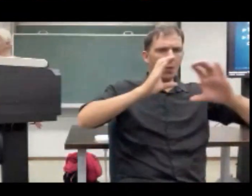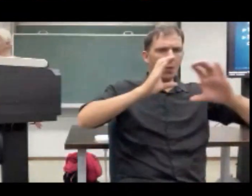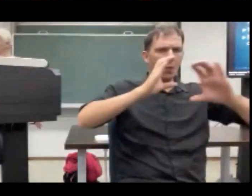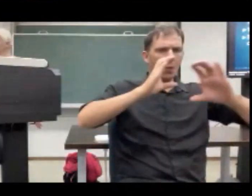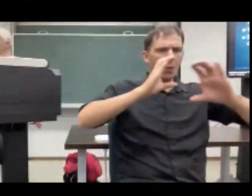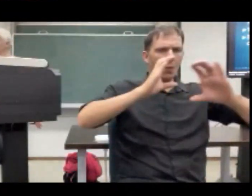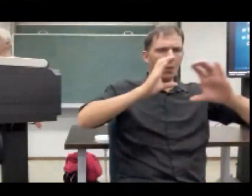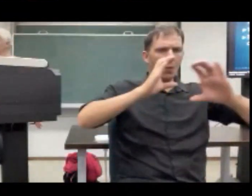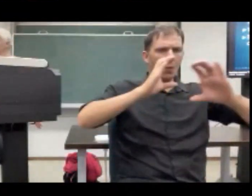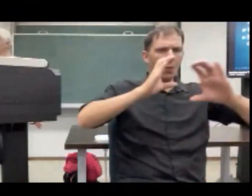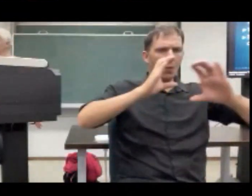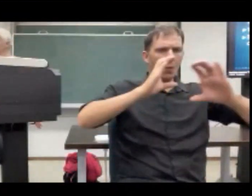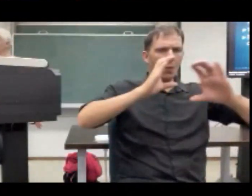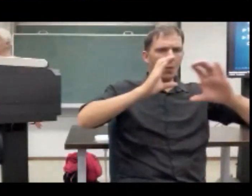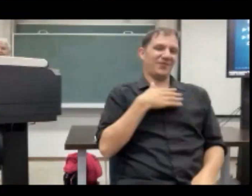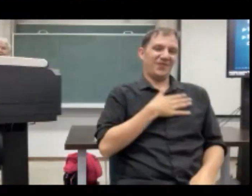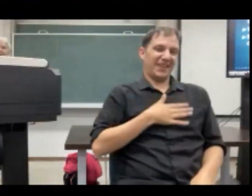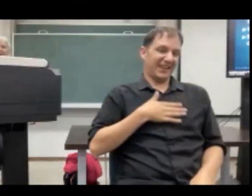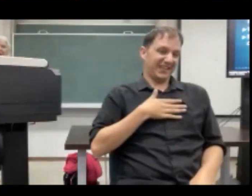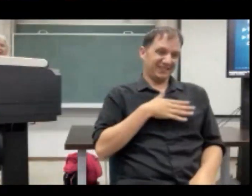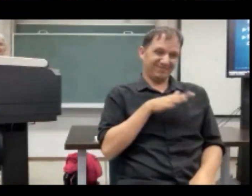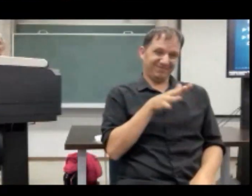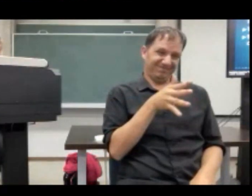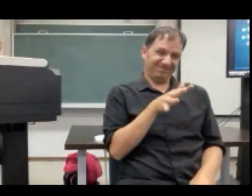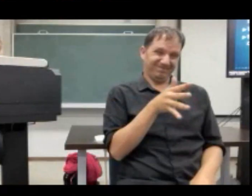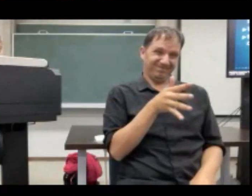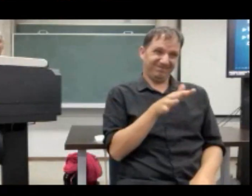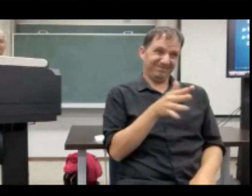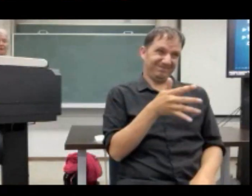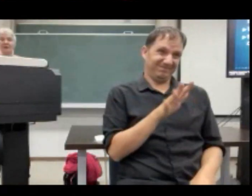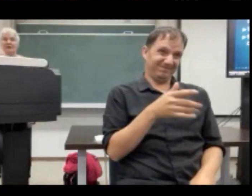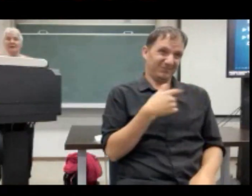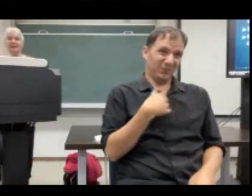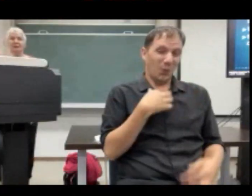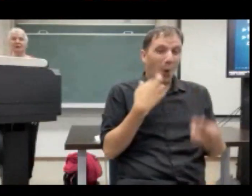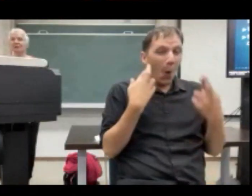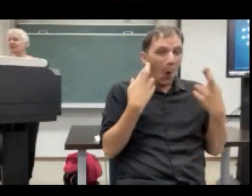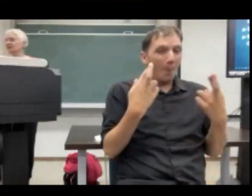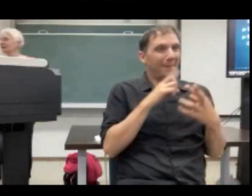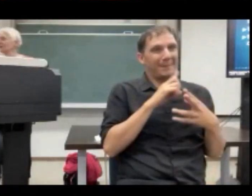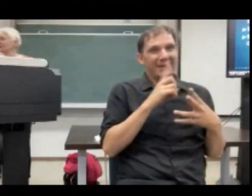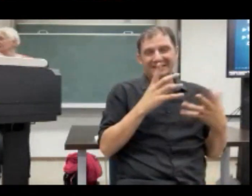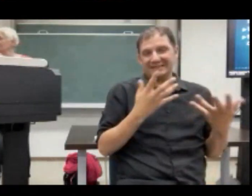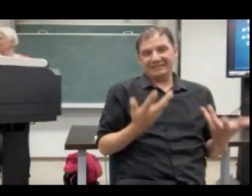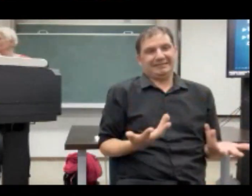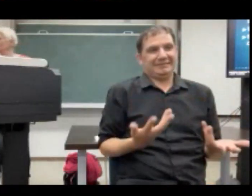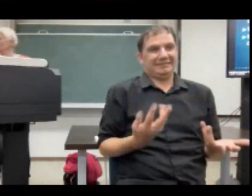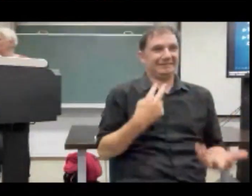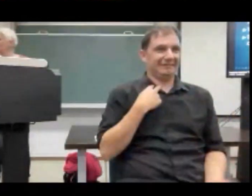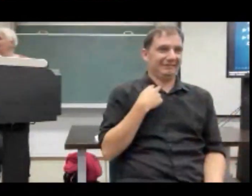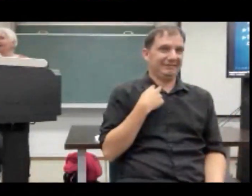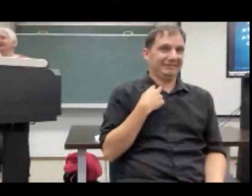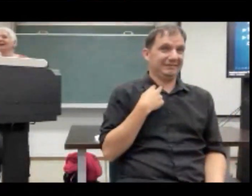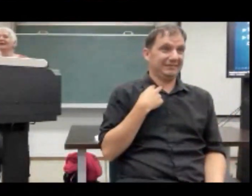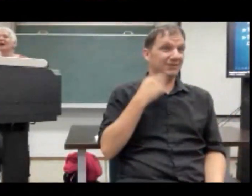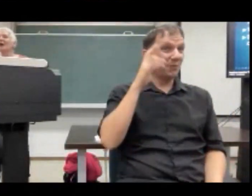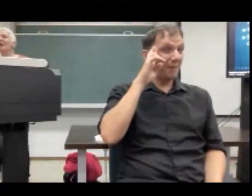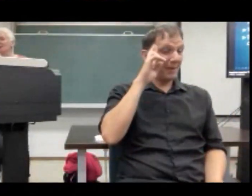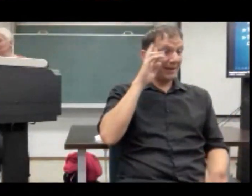won't, but it is absolutely appalling. So I said you weren't going to be cheered up by this talk, and I